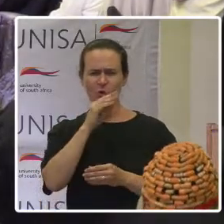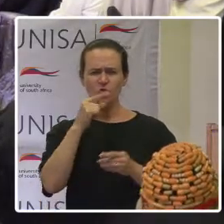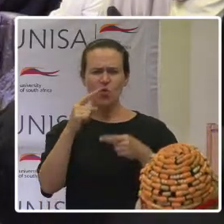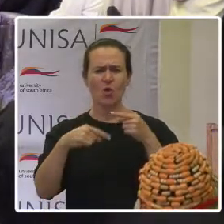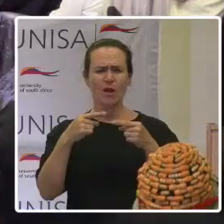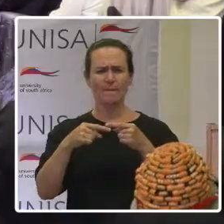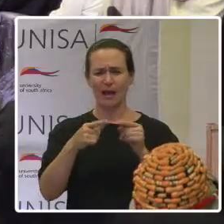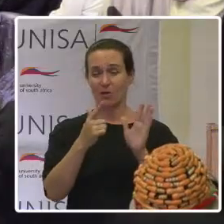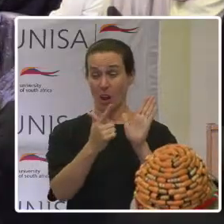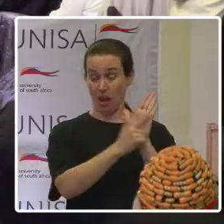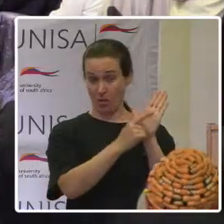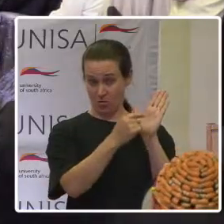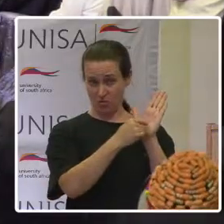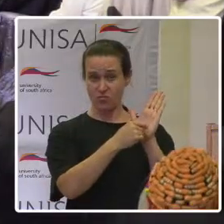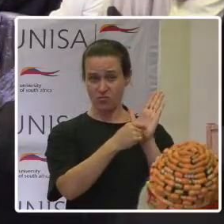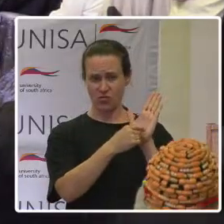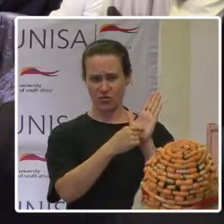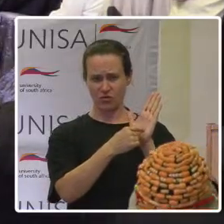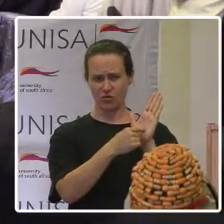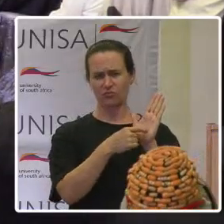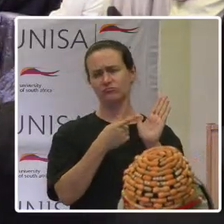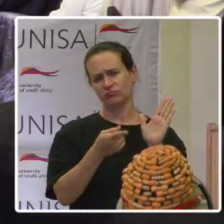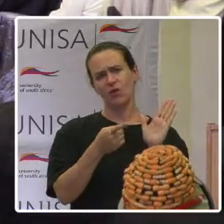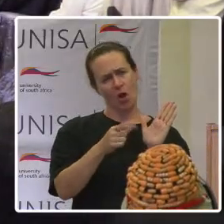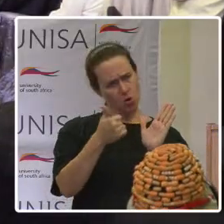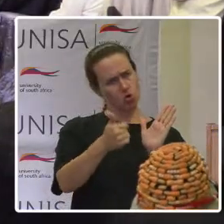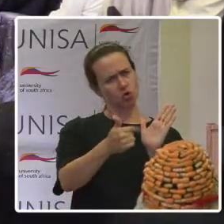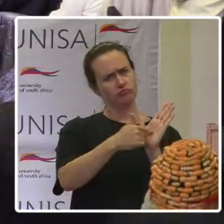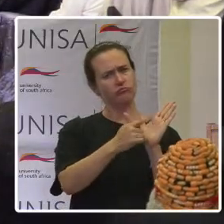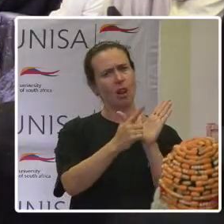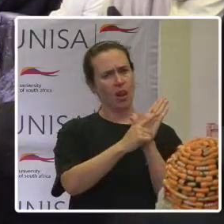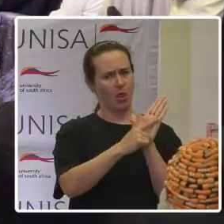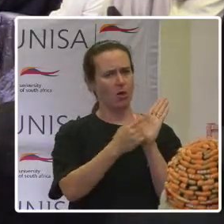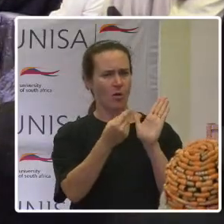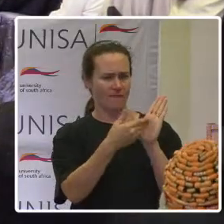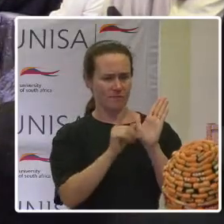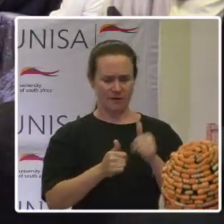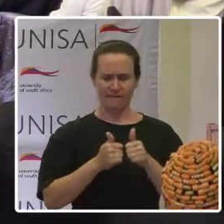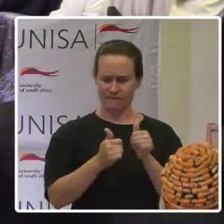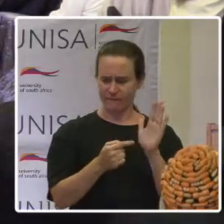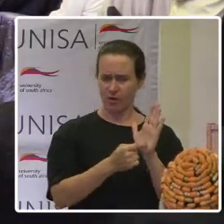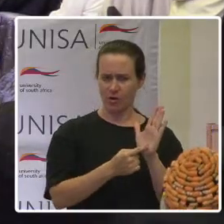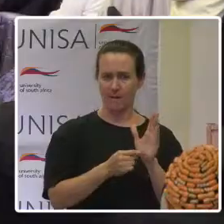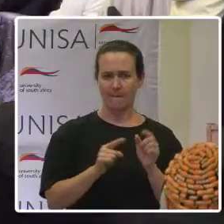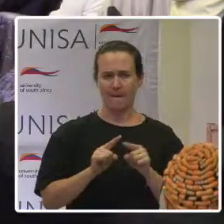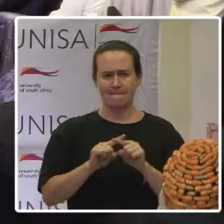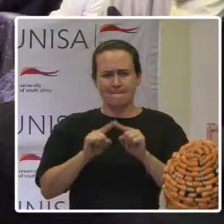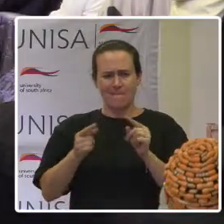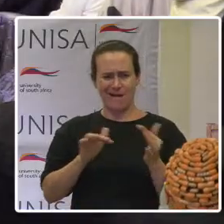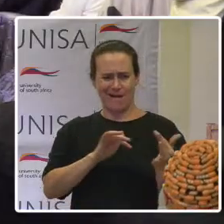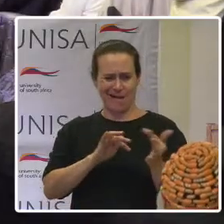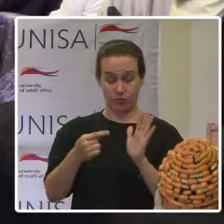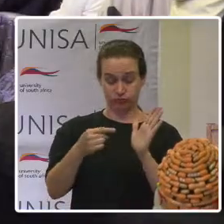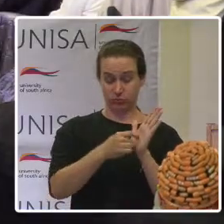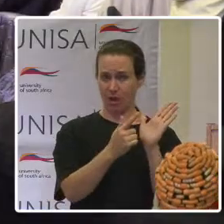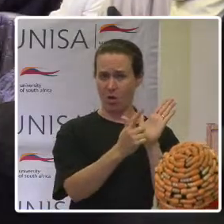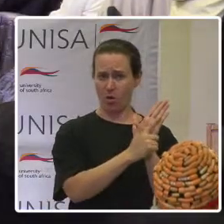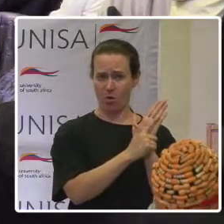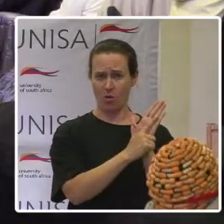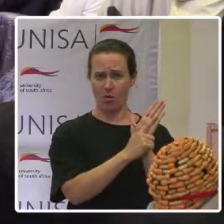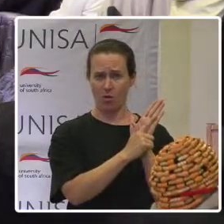the legislation. Fair and good, we have the legislation. But how does this